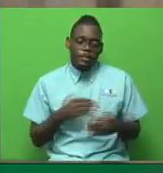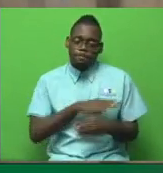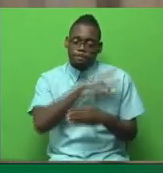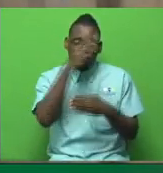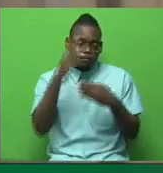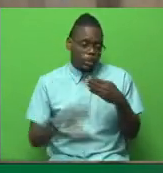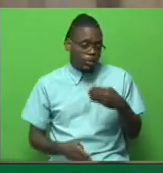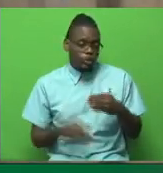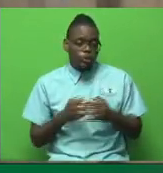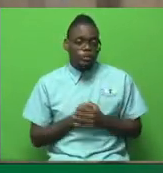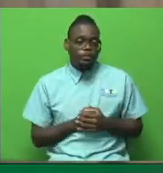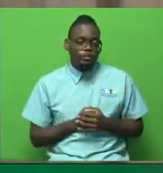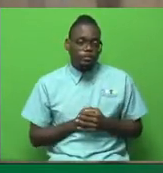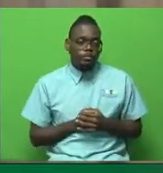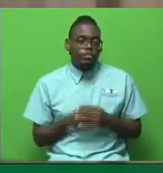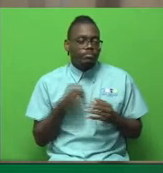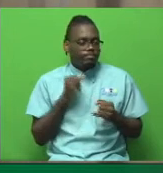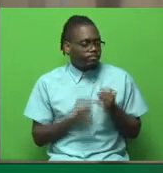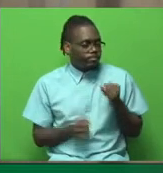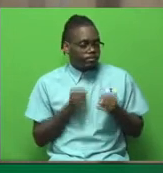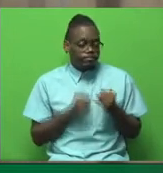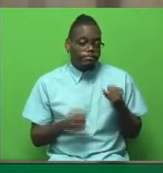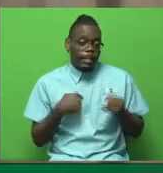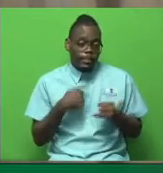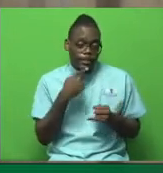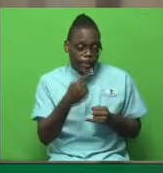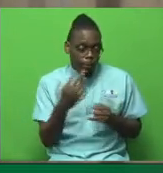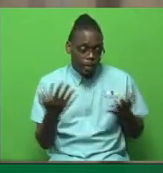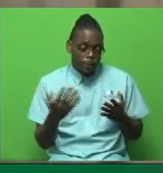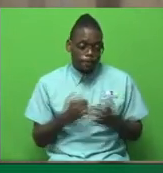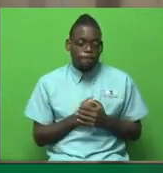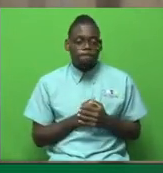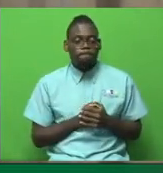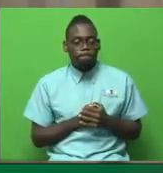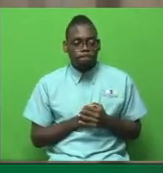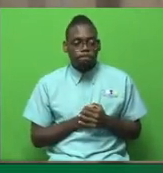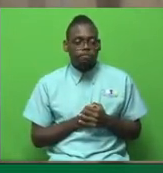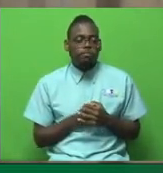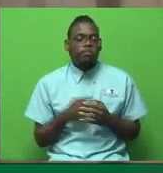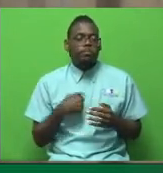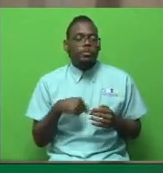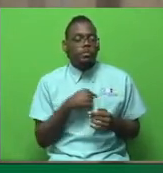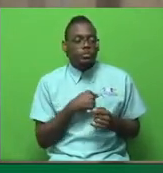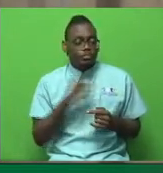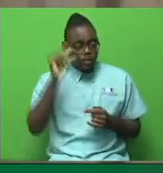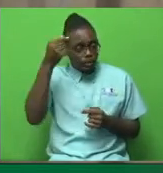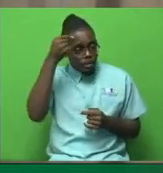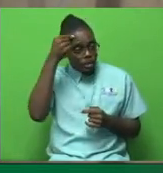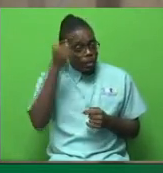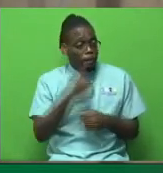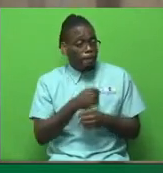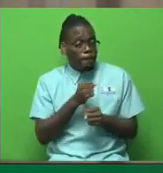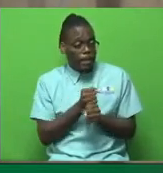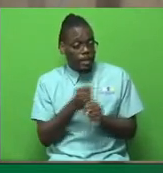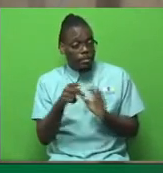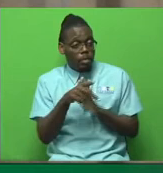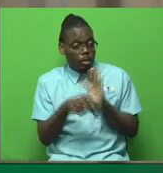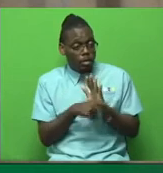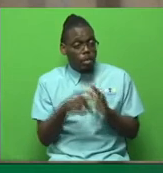speaker we as policy makers have a responsibility